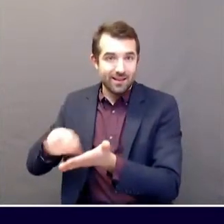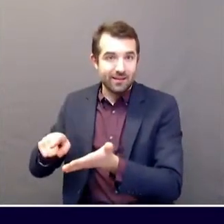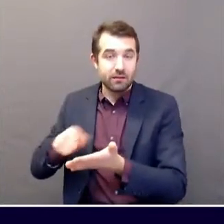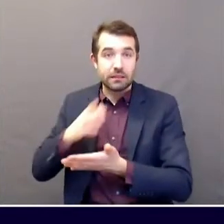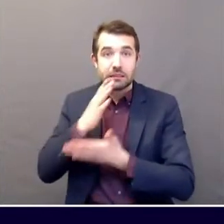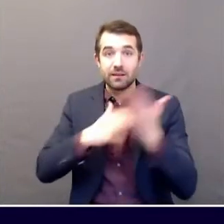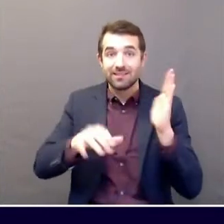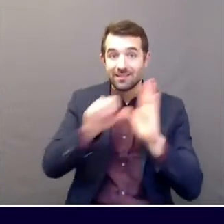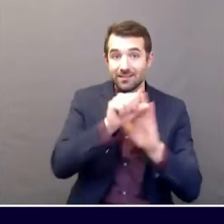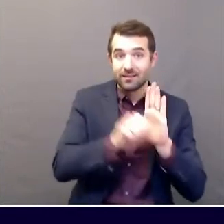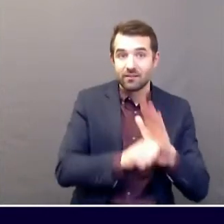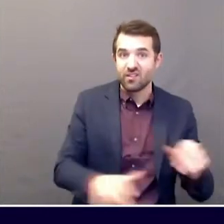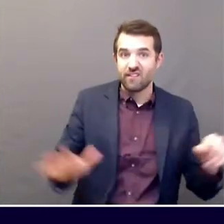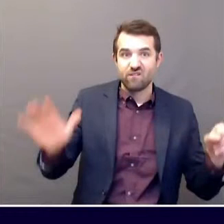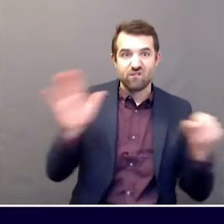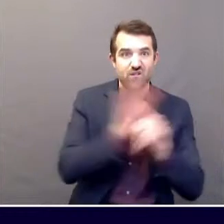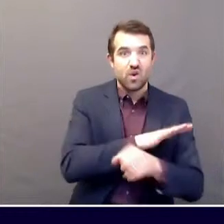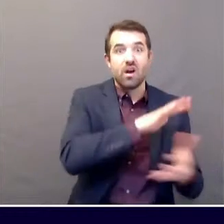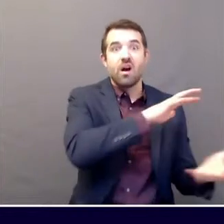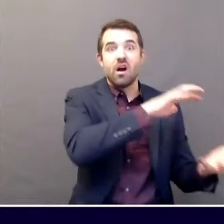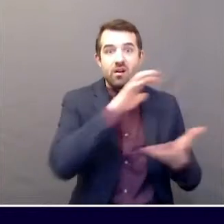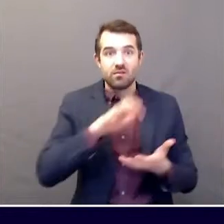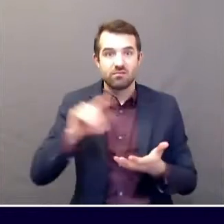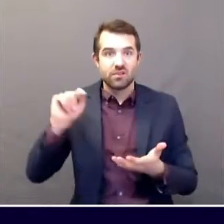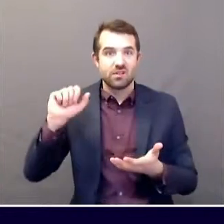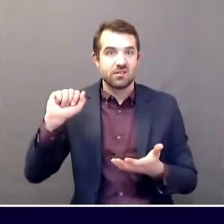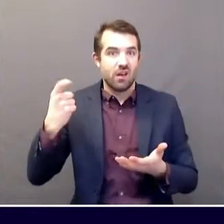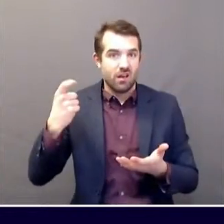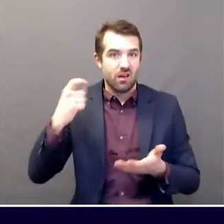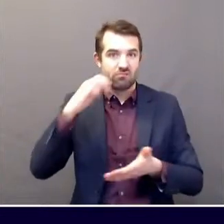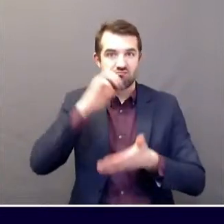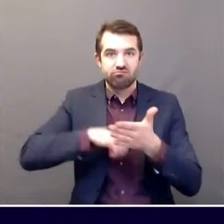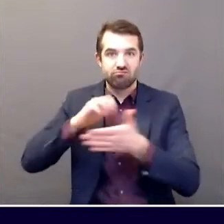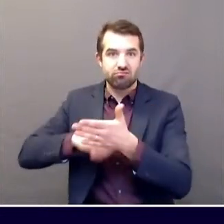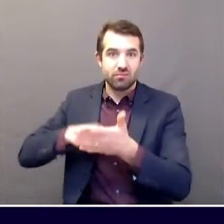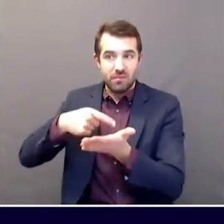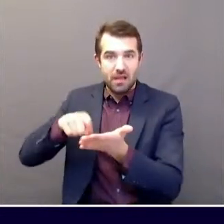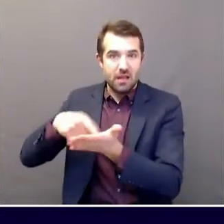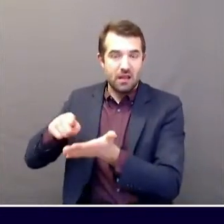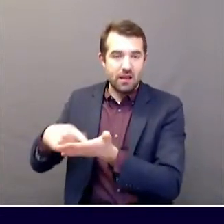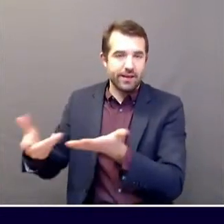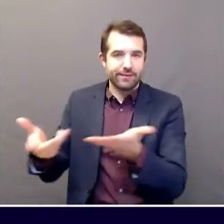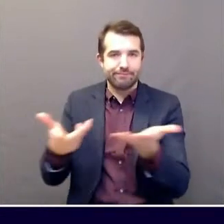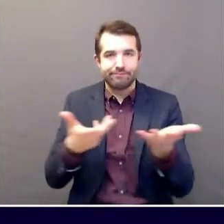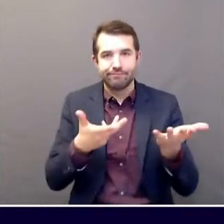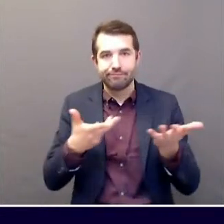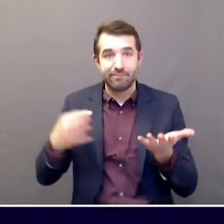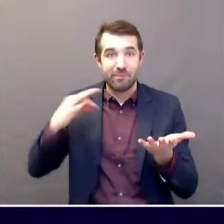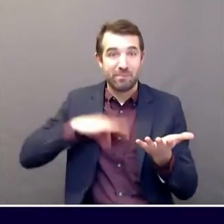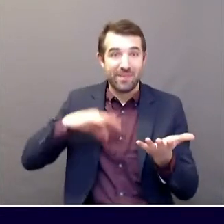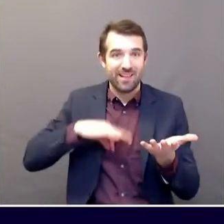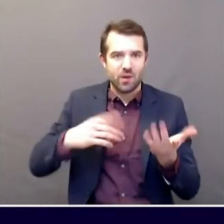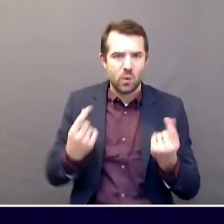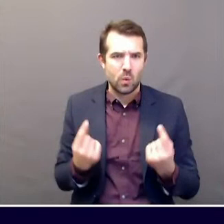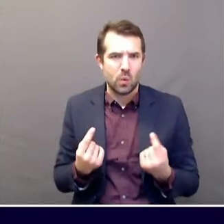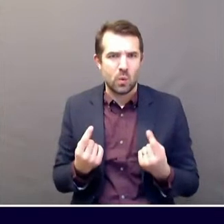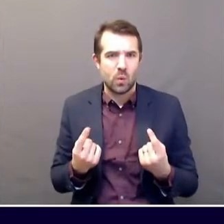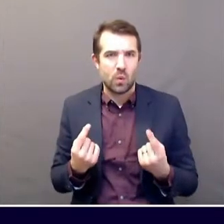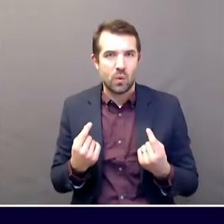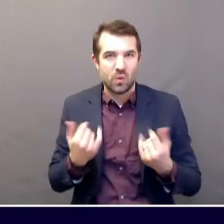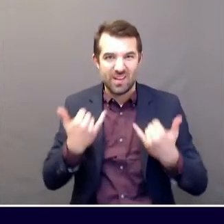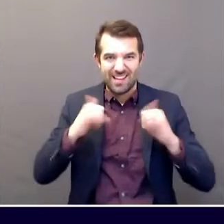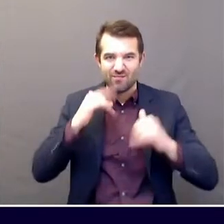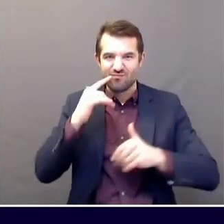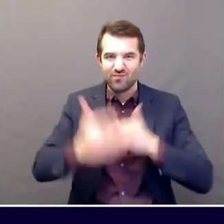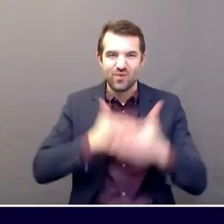and it's a question of revenues. We're not going to give up today or tomorrow. We're going to find a solution, and I'm